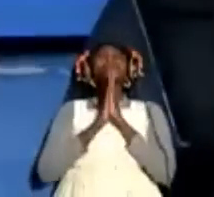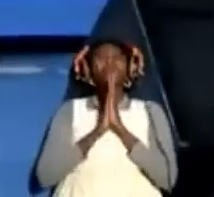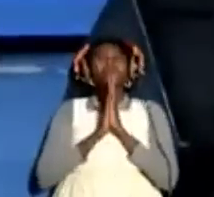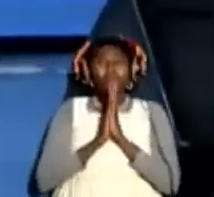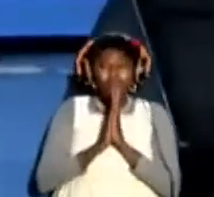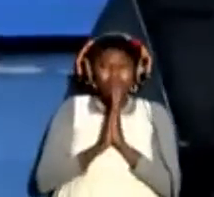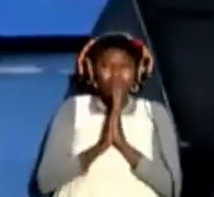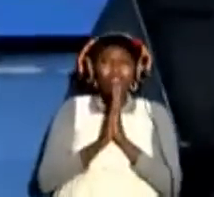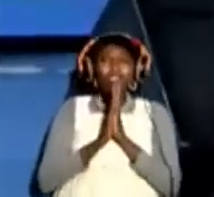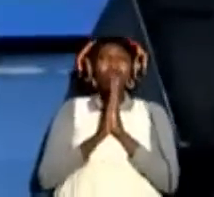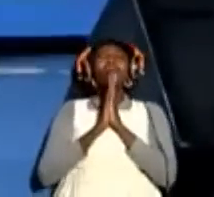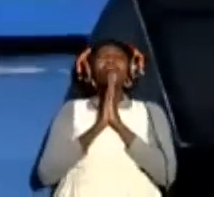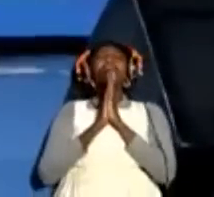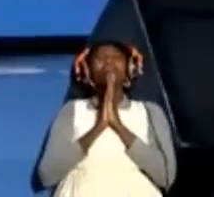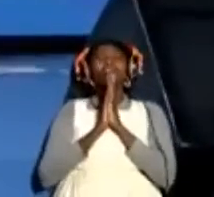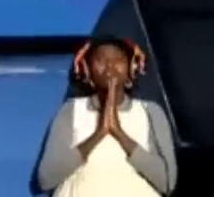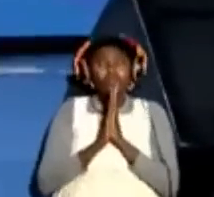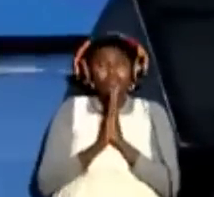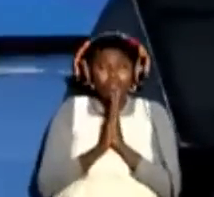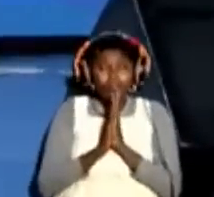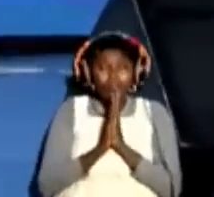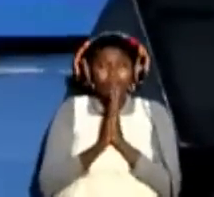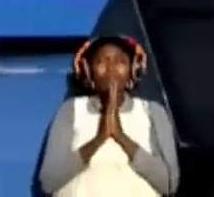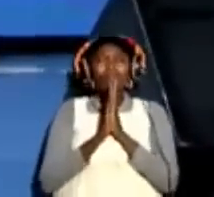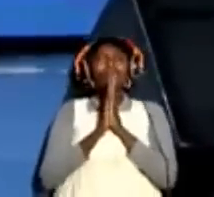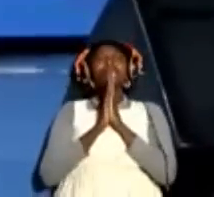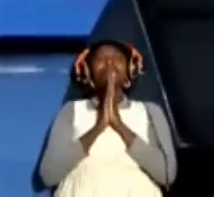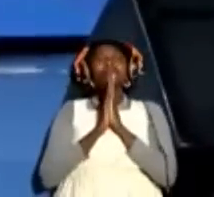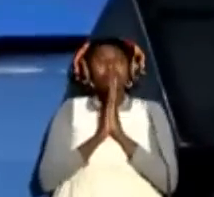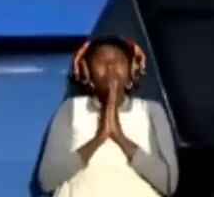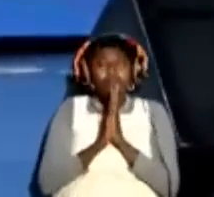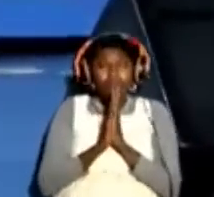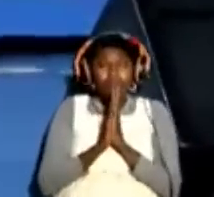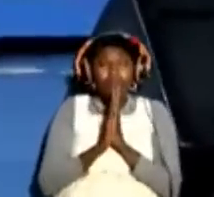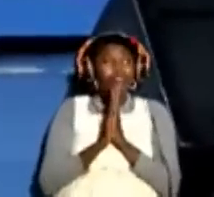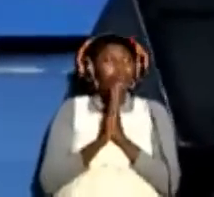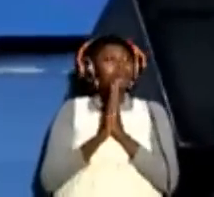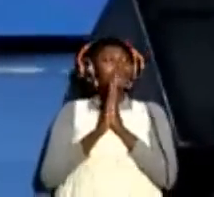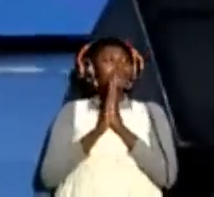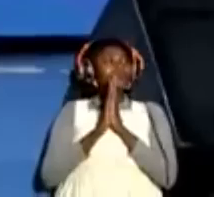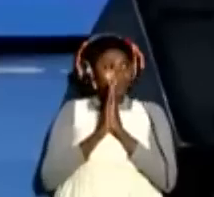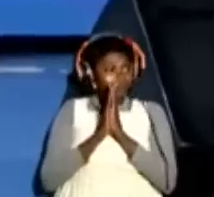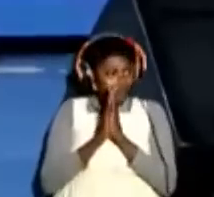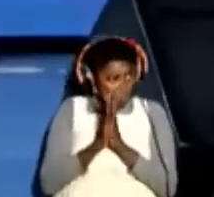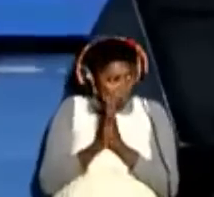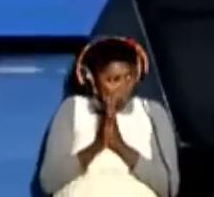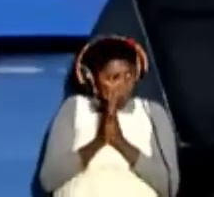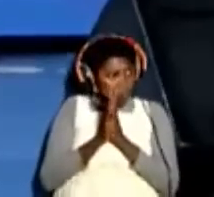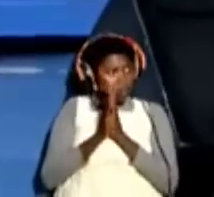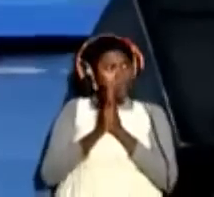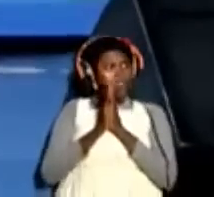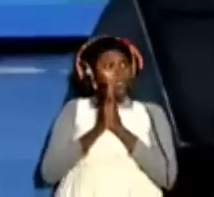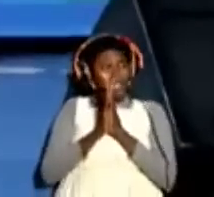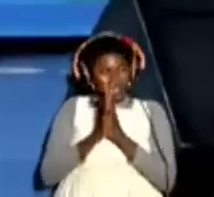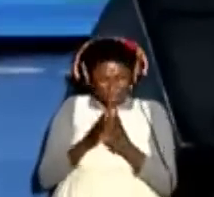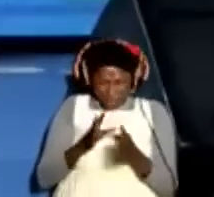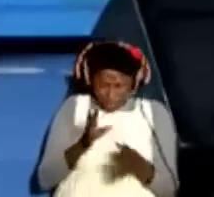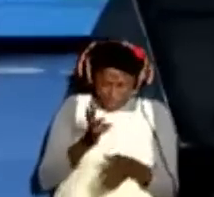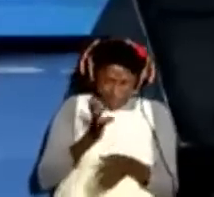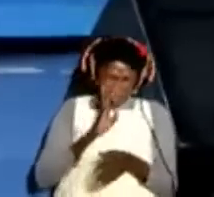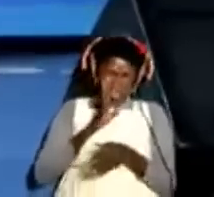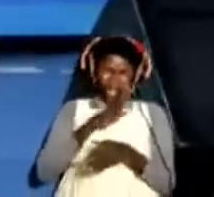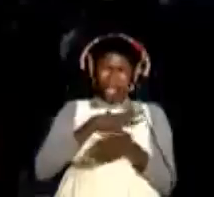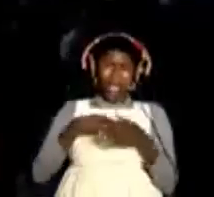Rock of Ages. Let for me. Check your be awaited. And the war.